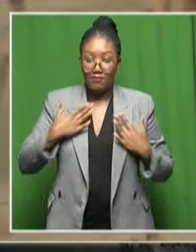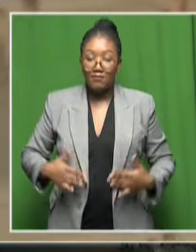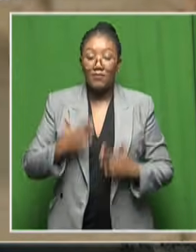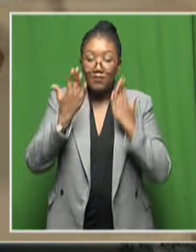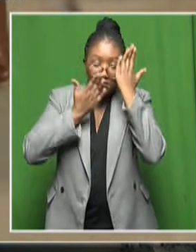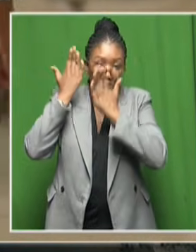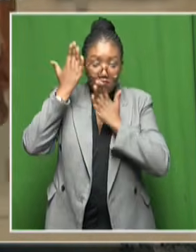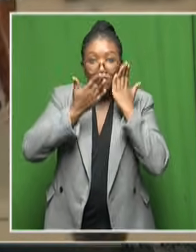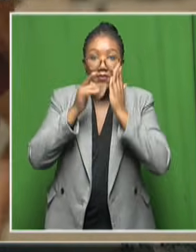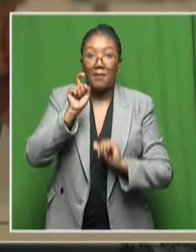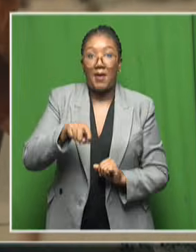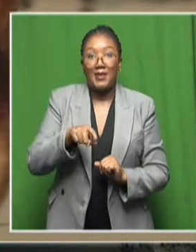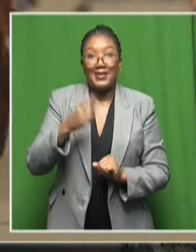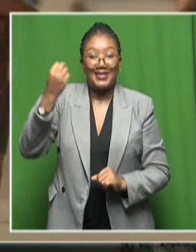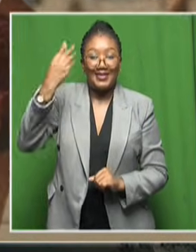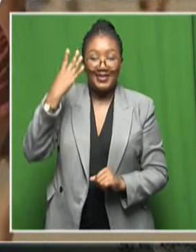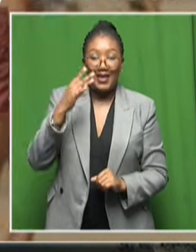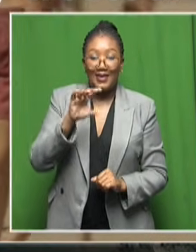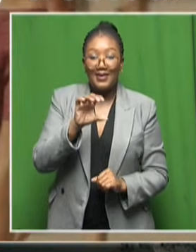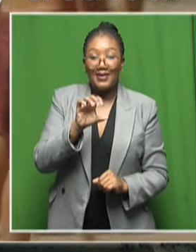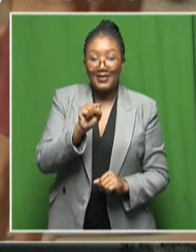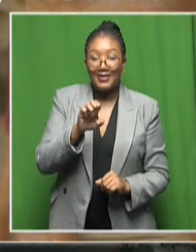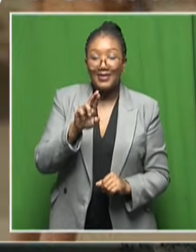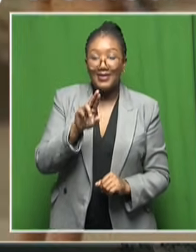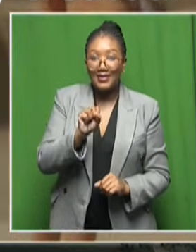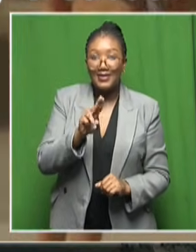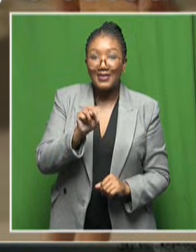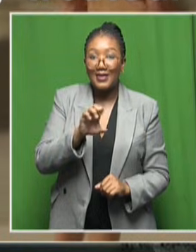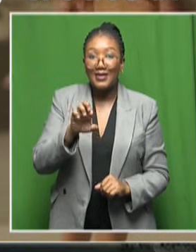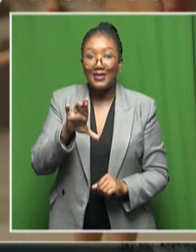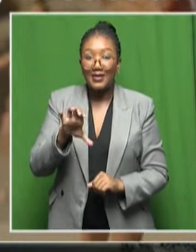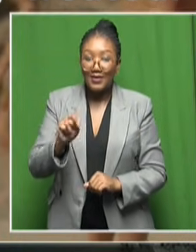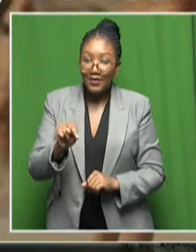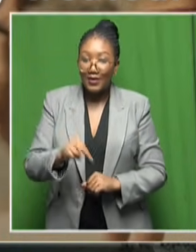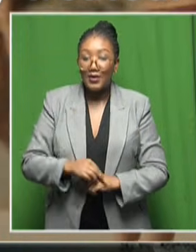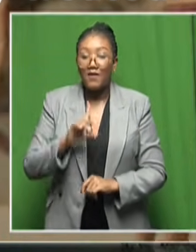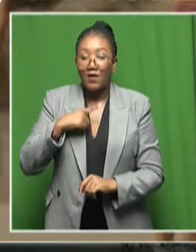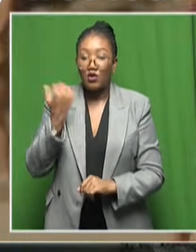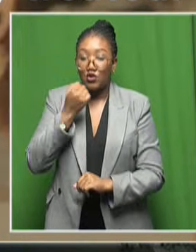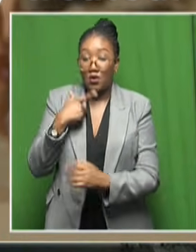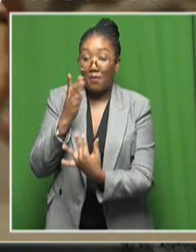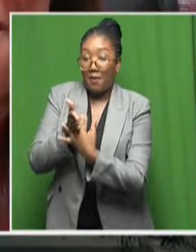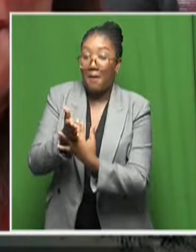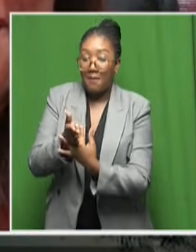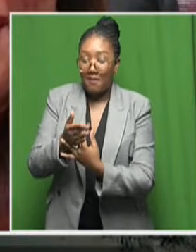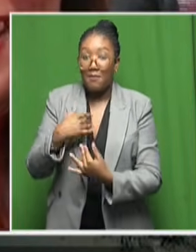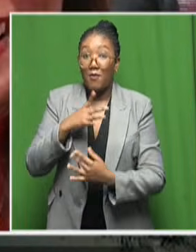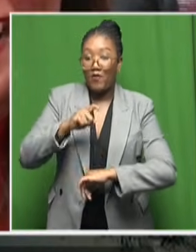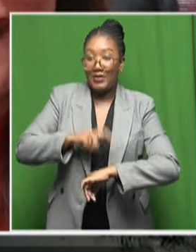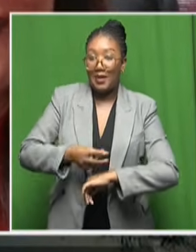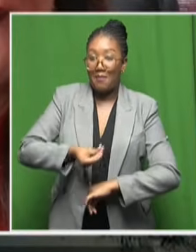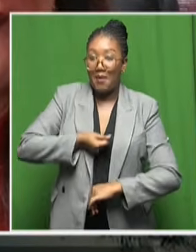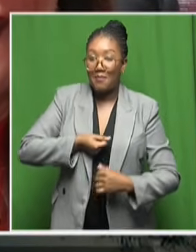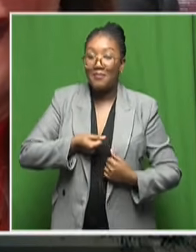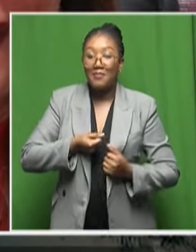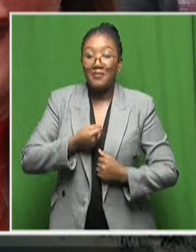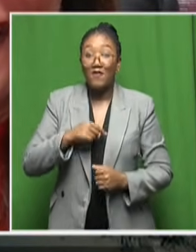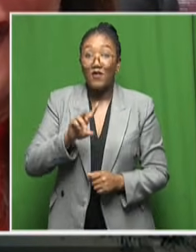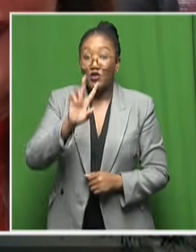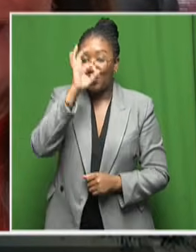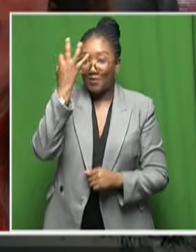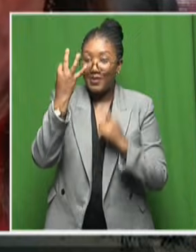it. Yeah. That is very, very important. I'm going to interrupt you because I'm going to throw as many questions No as I can. We've only got not even